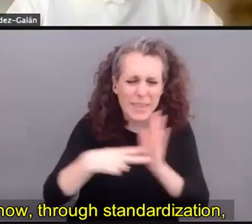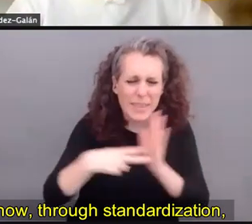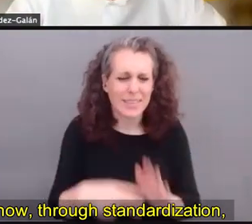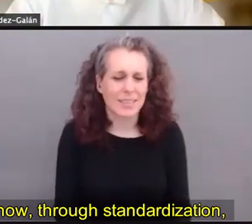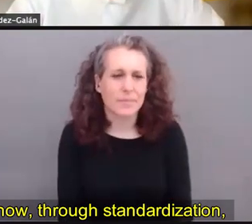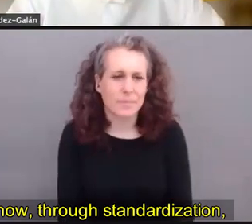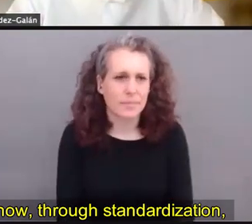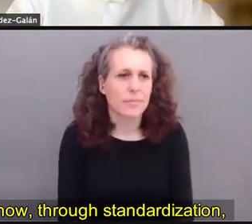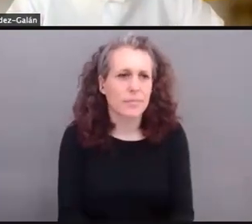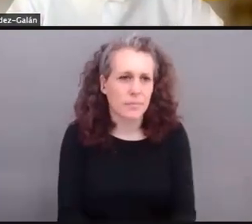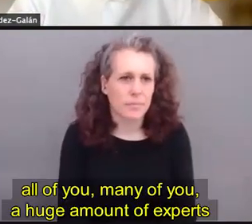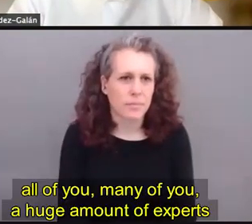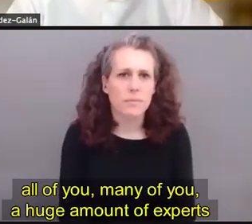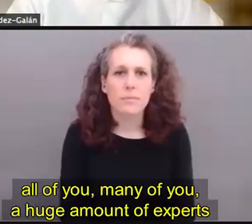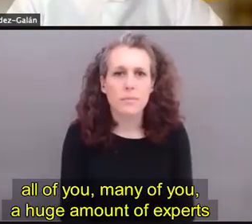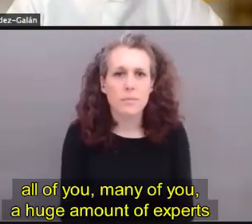a standardization,